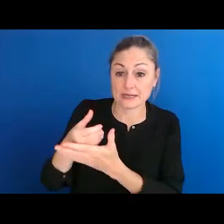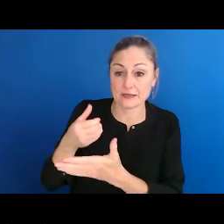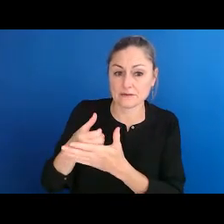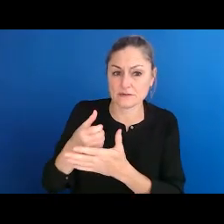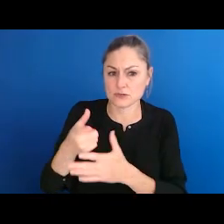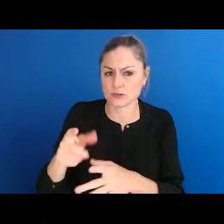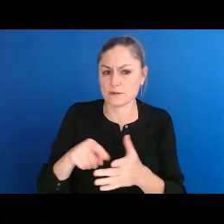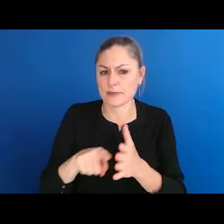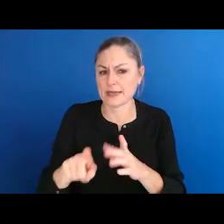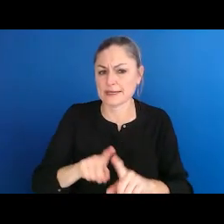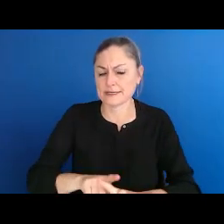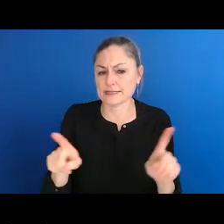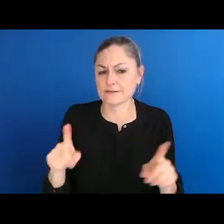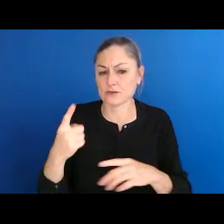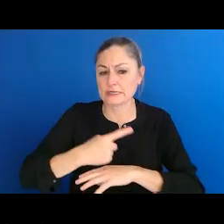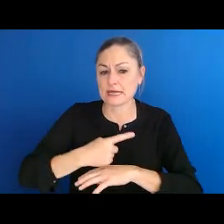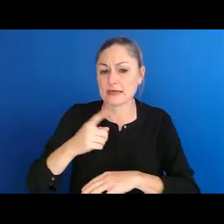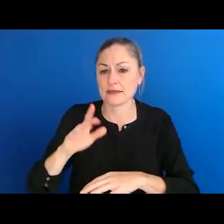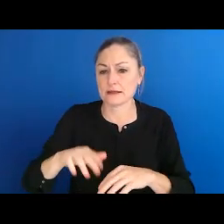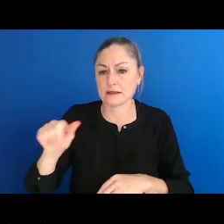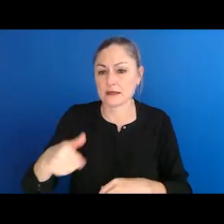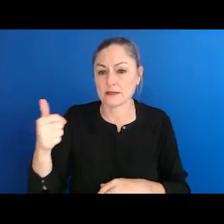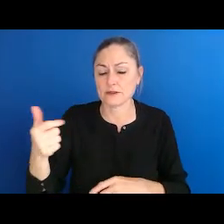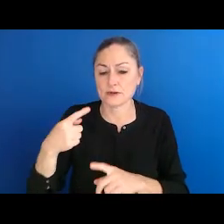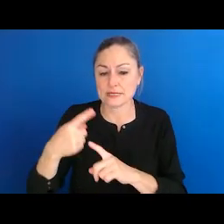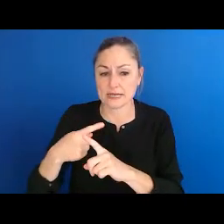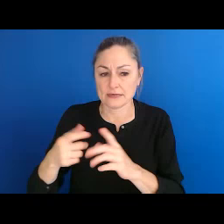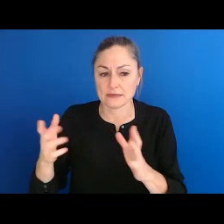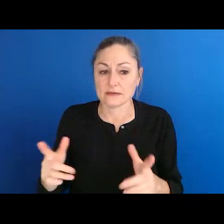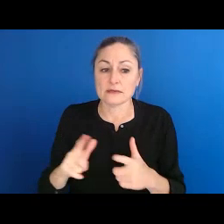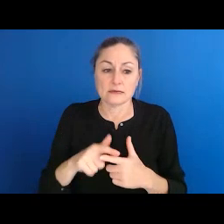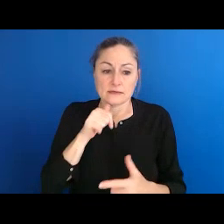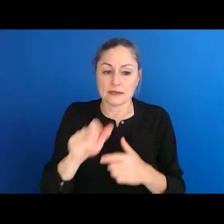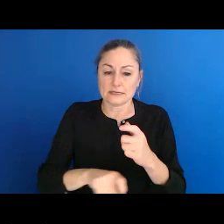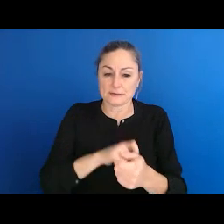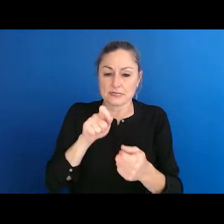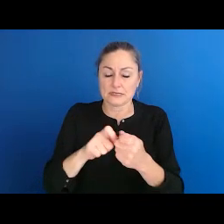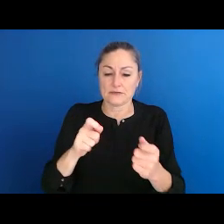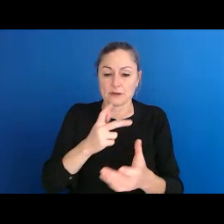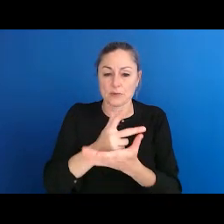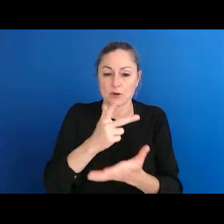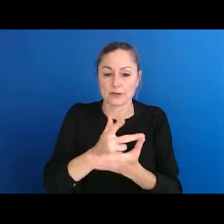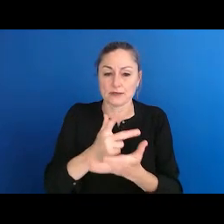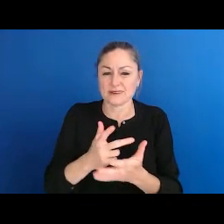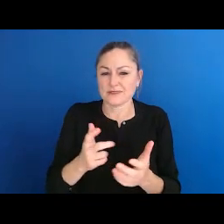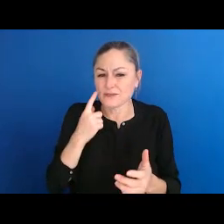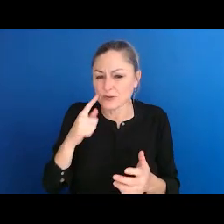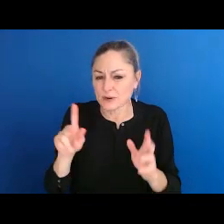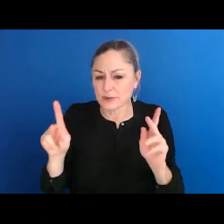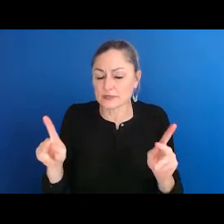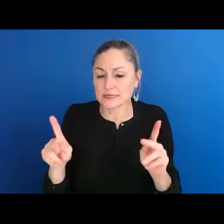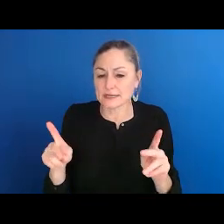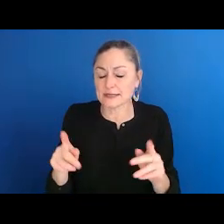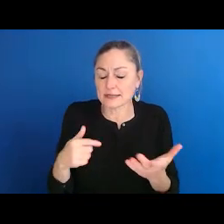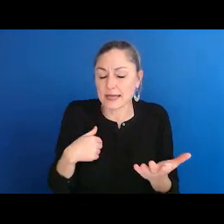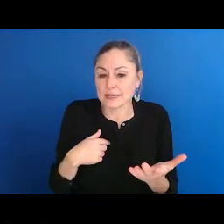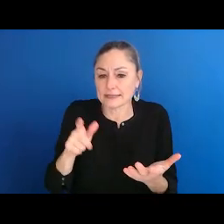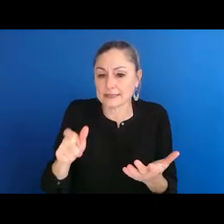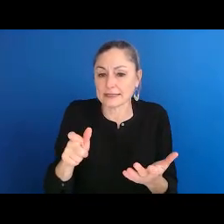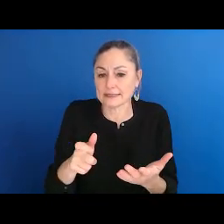than other tenants, not designated reserved parking for an individual with disability who needs it to access their